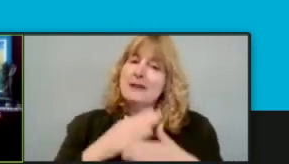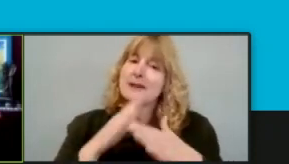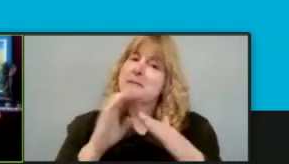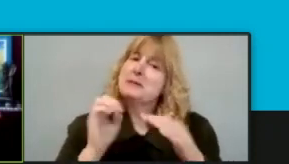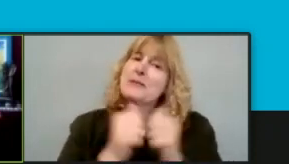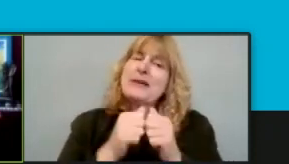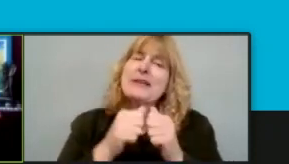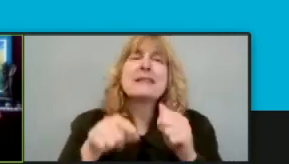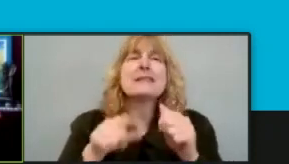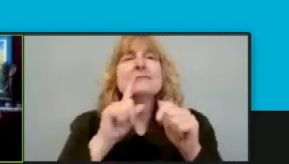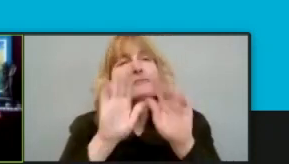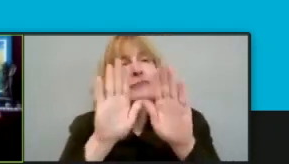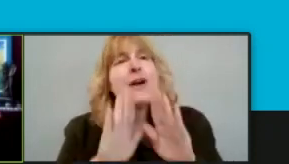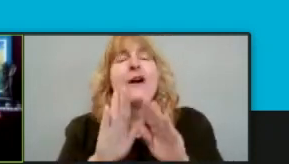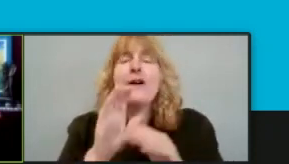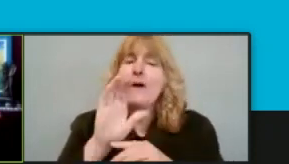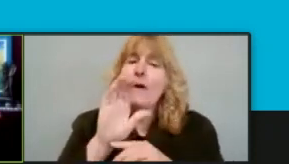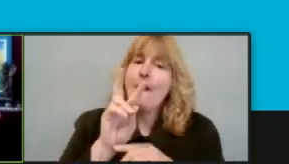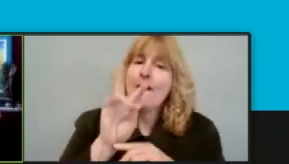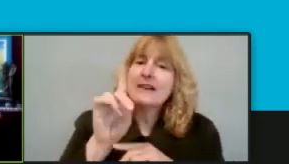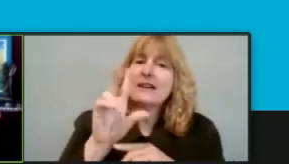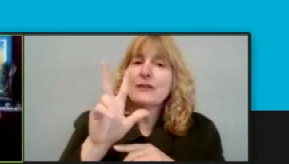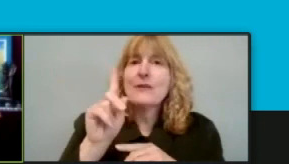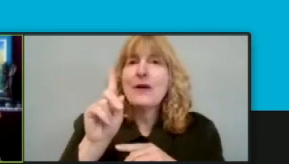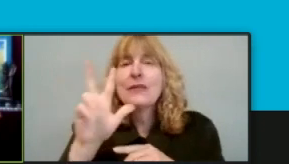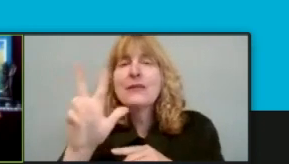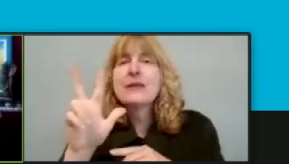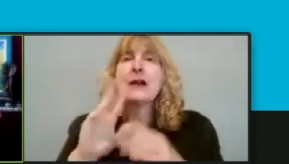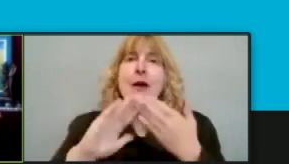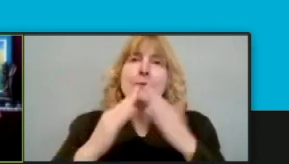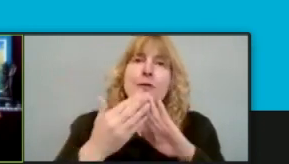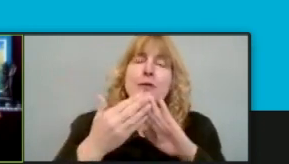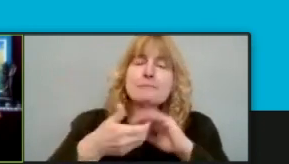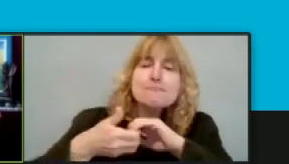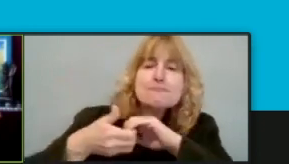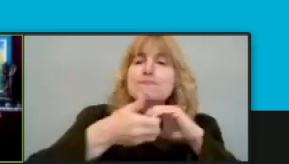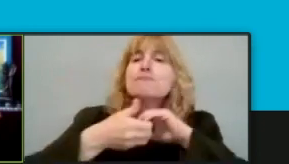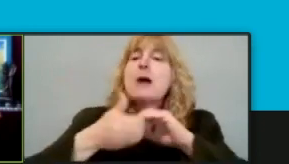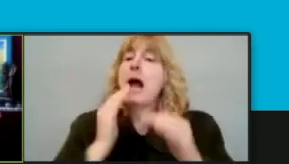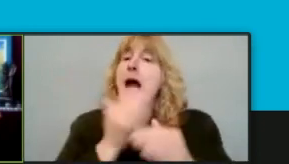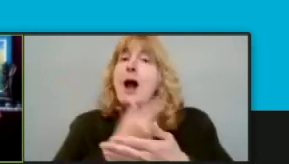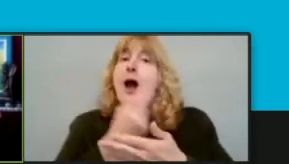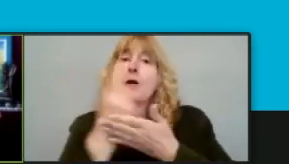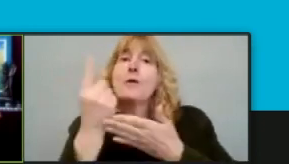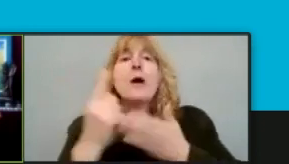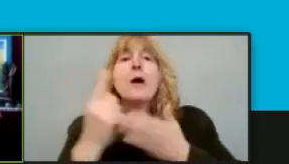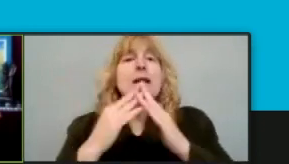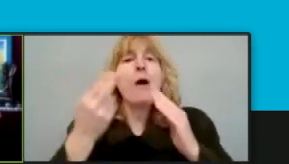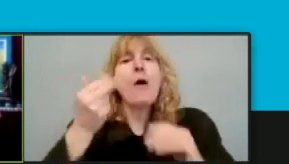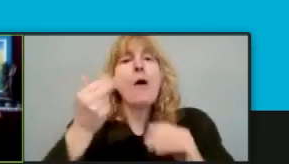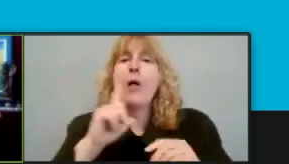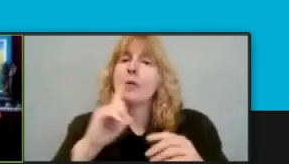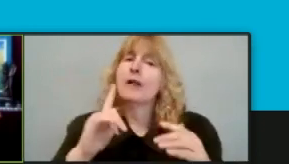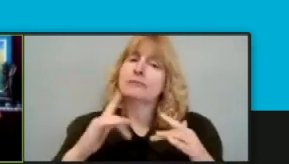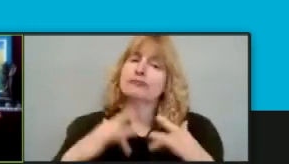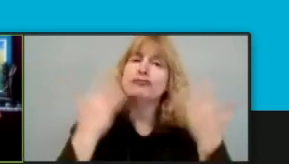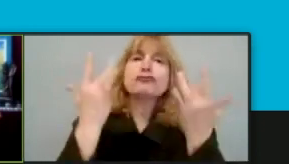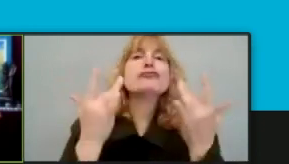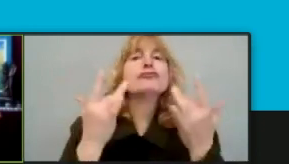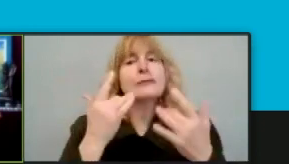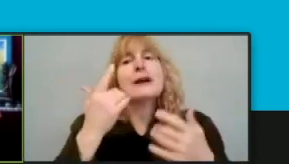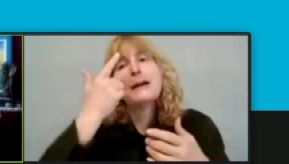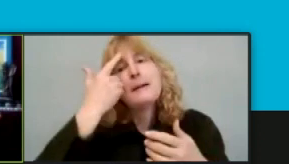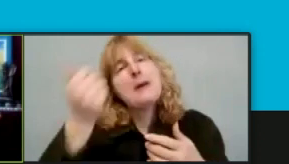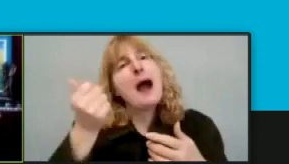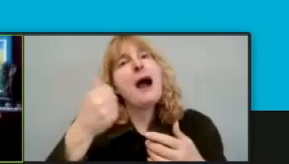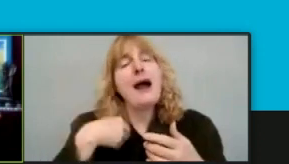COVID313 community coalition. Our weekly town halls are quite frankly a joy. They are a joy because I